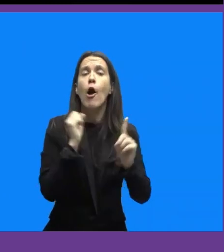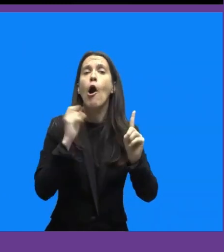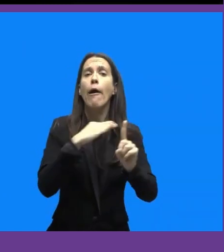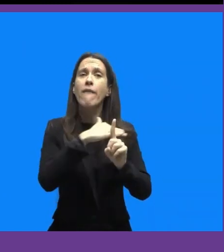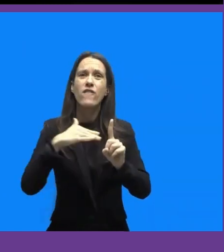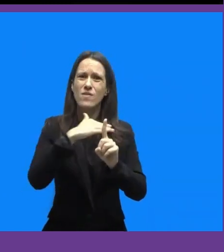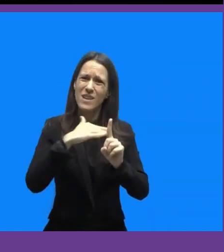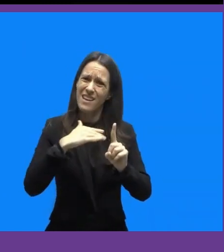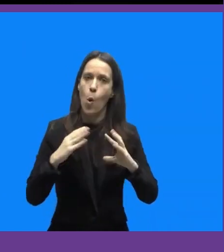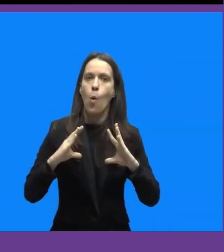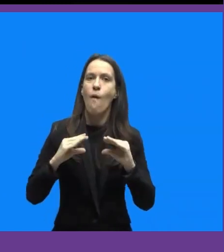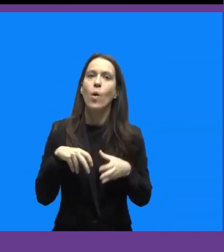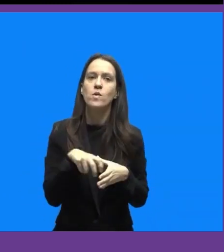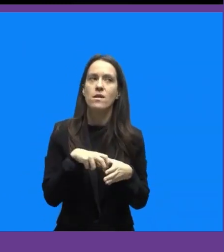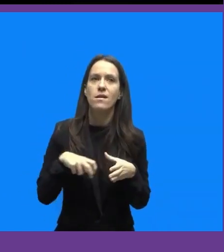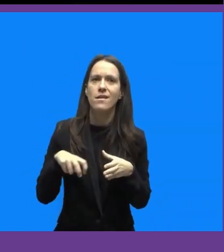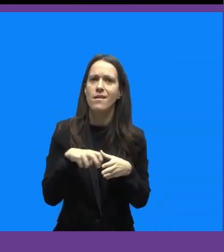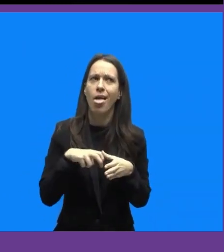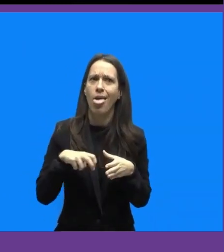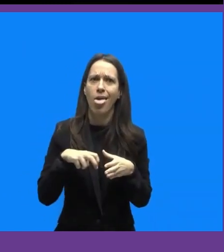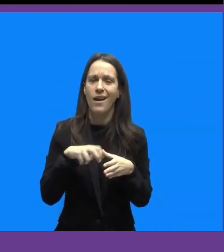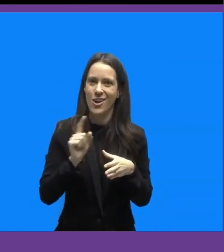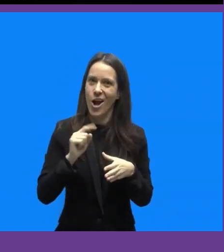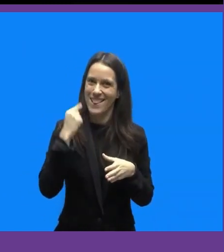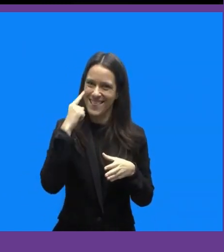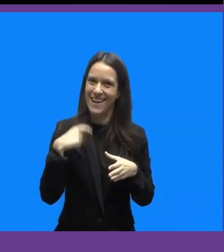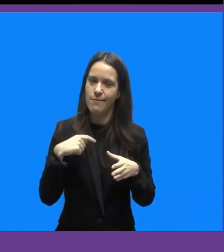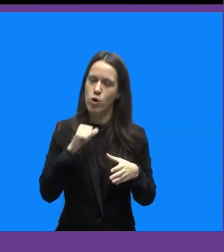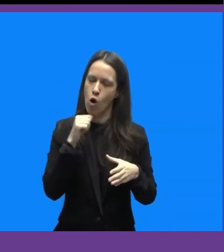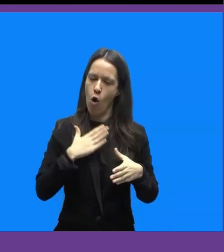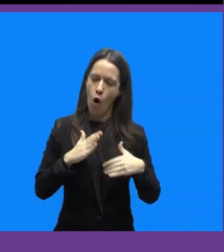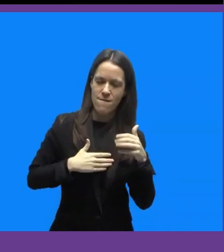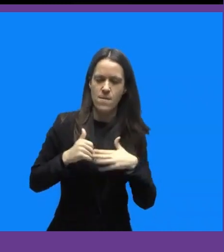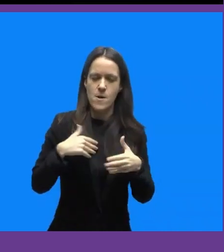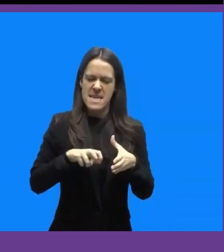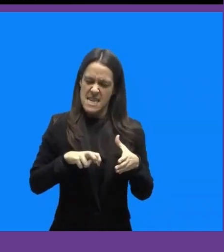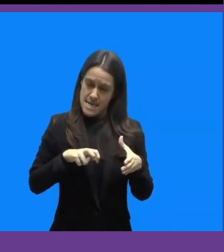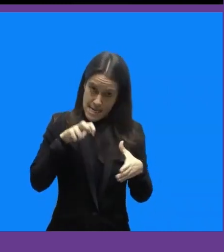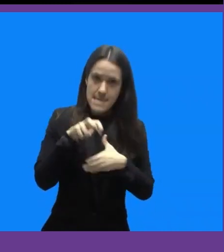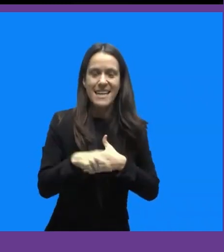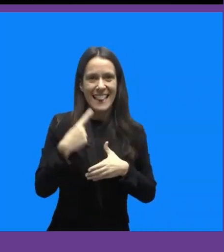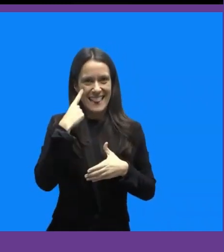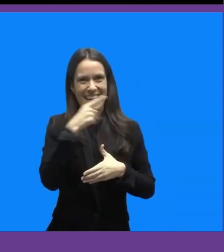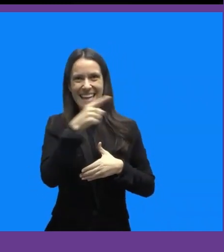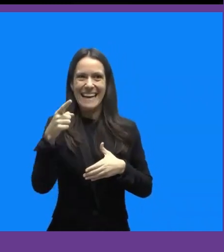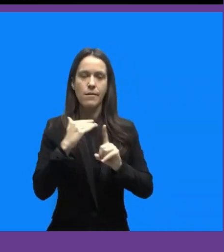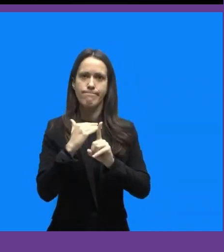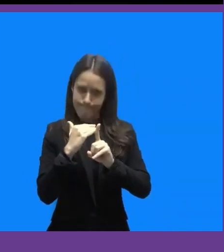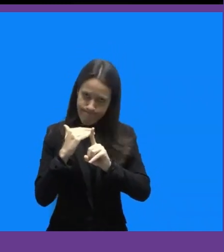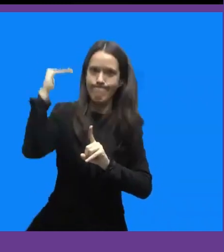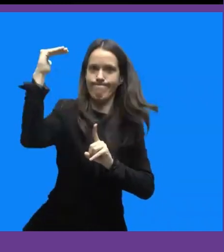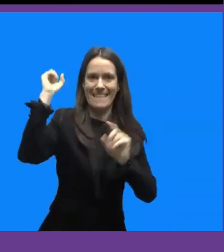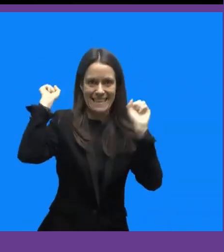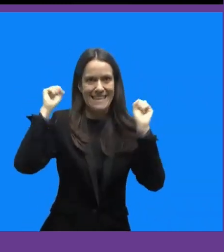confront uncomfortable truths about inequalities in our systems, and think about the world not from the standpoint of the average or